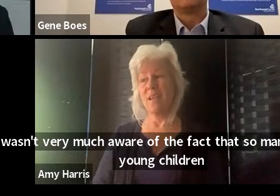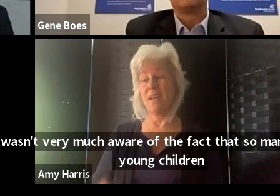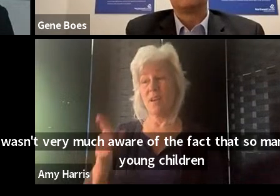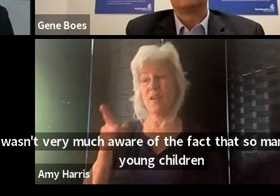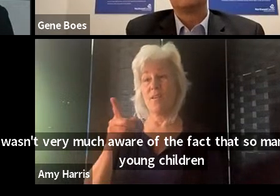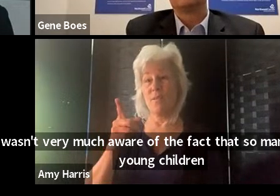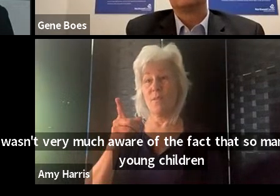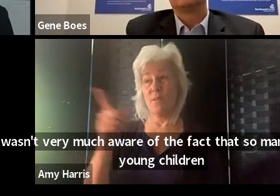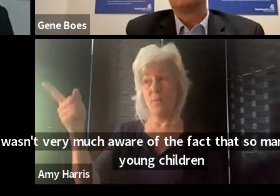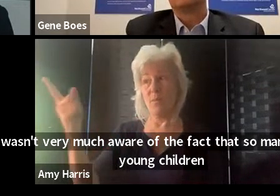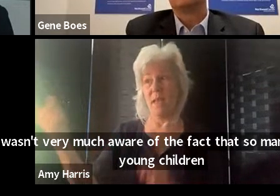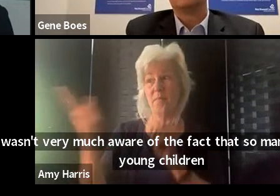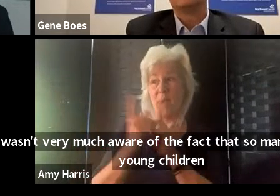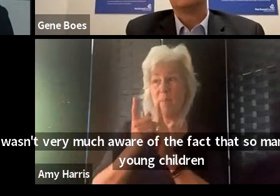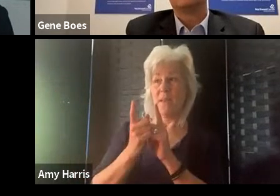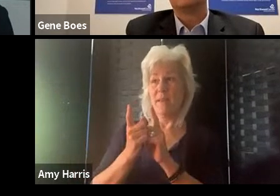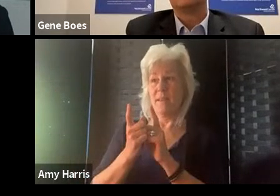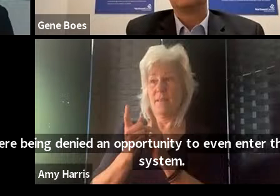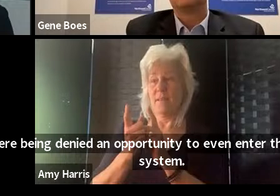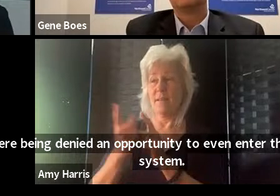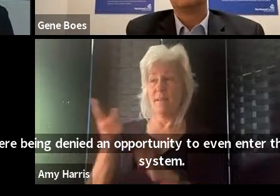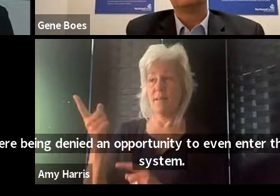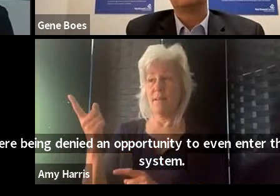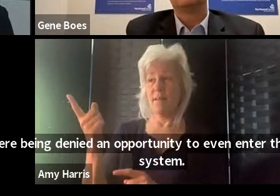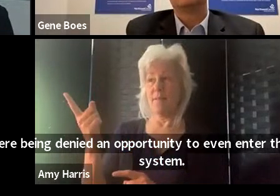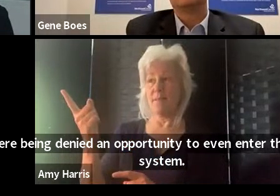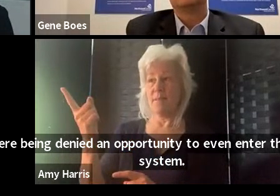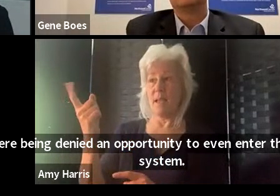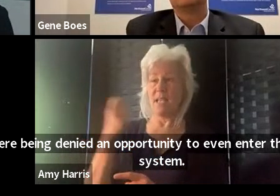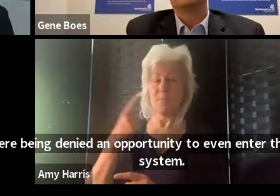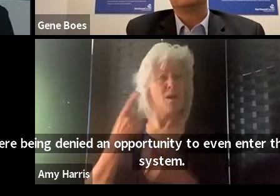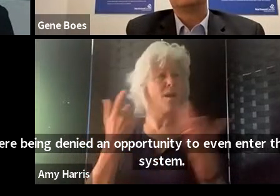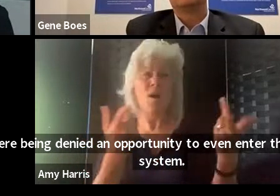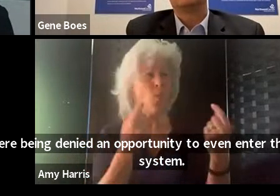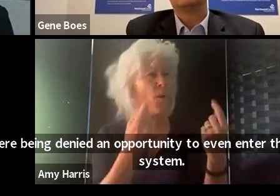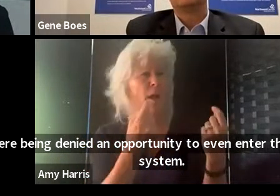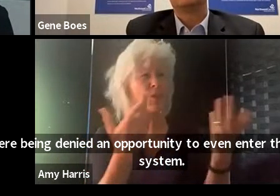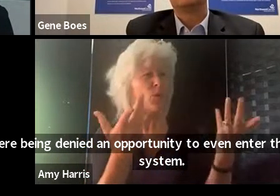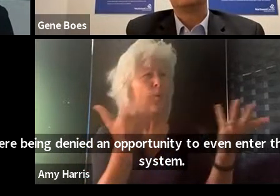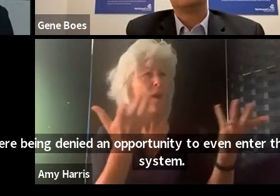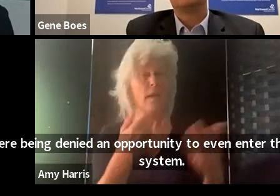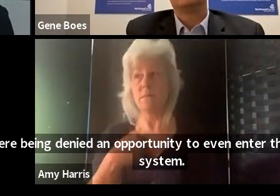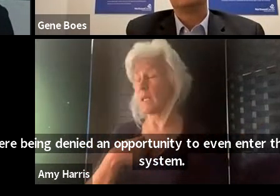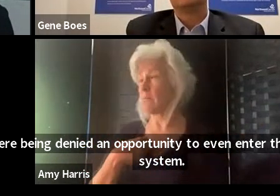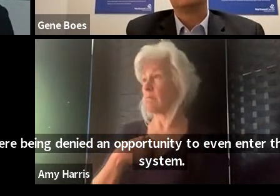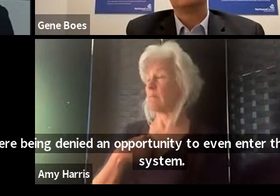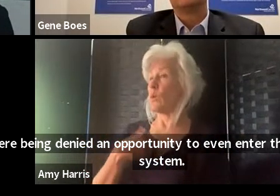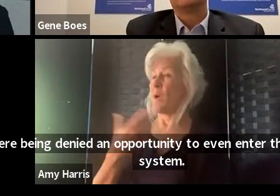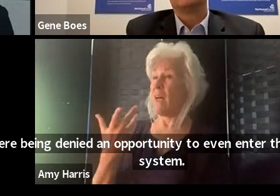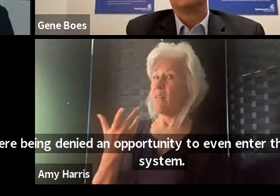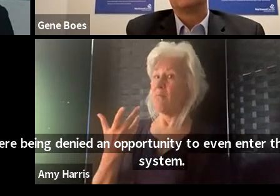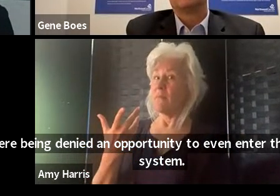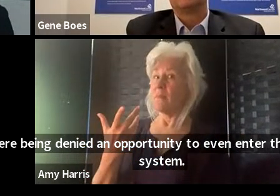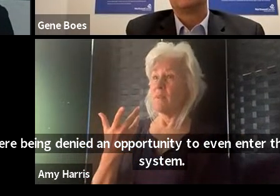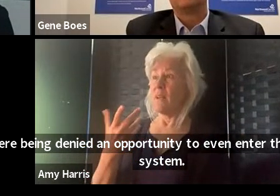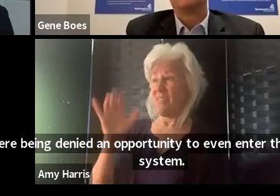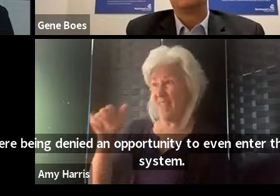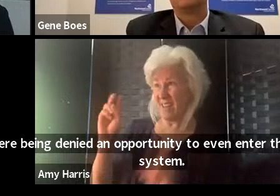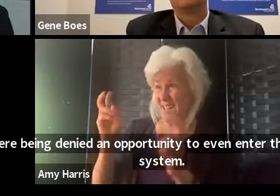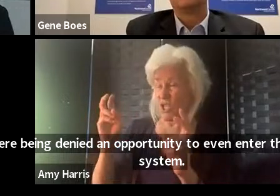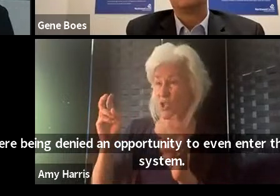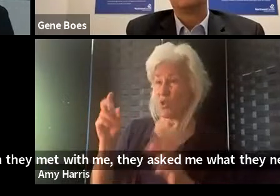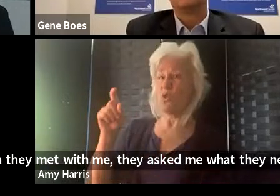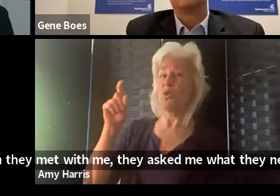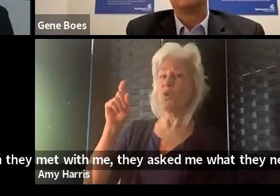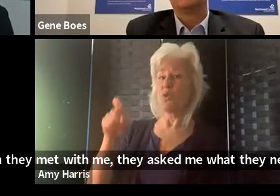When they met with me, they asked me what they needed to do. And I said, well, on an issue like this, you need